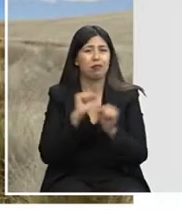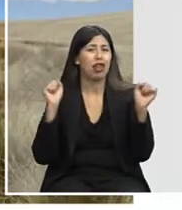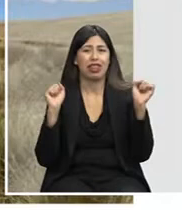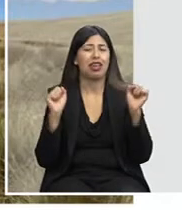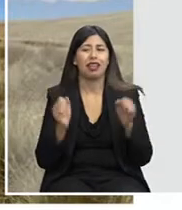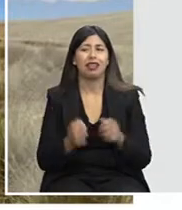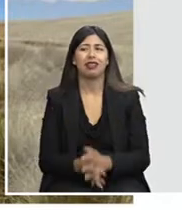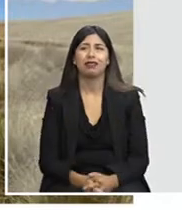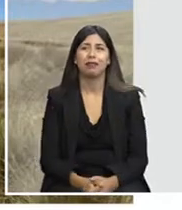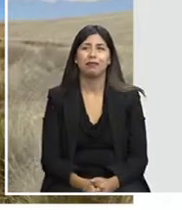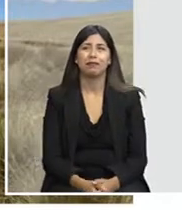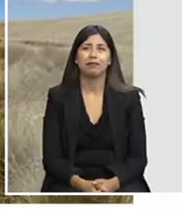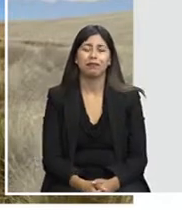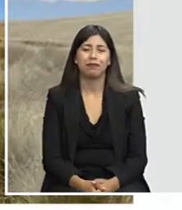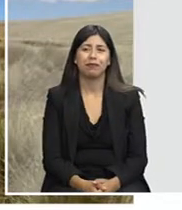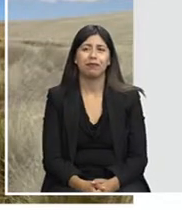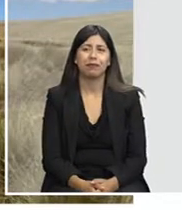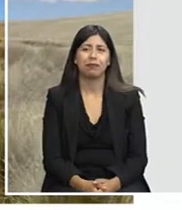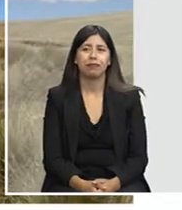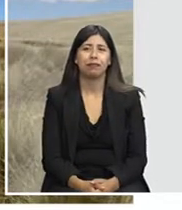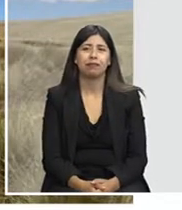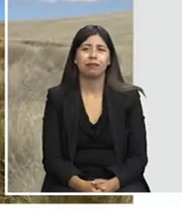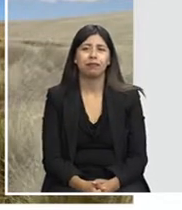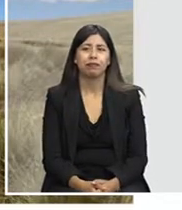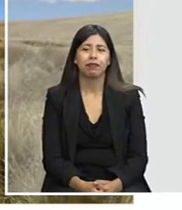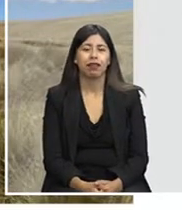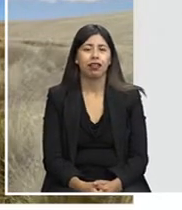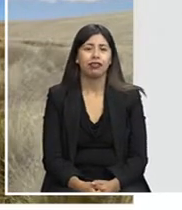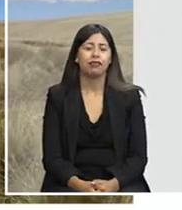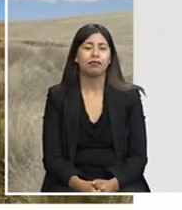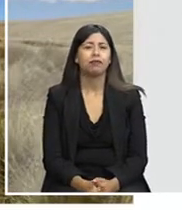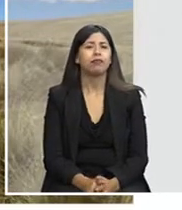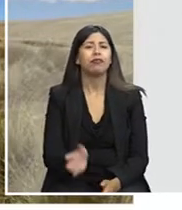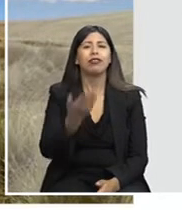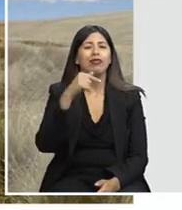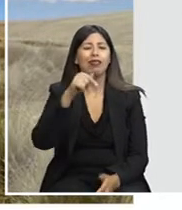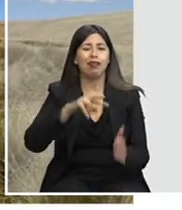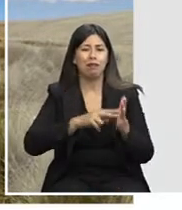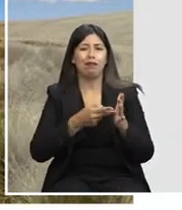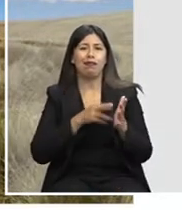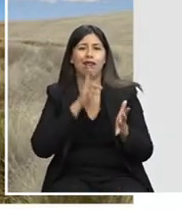So what do we do about this problem? We've got two very different